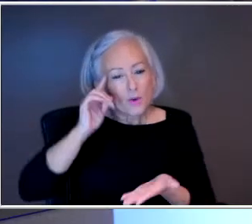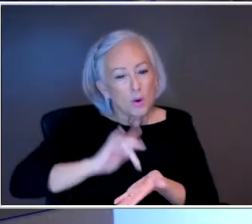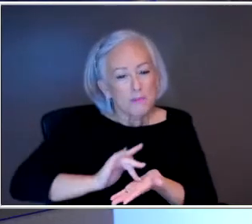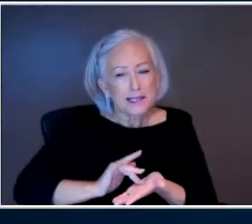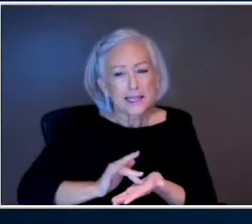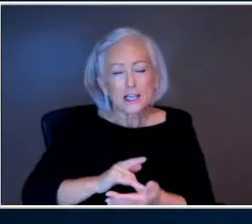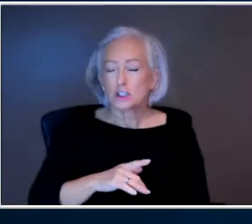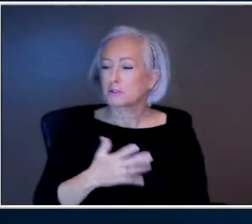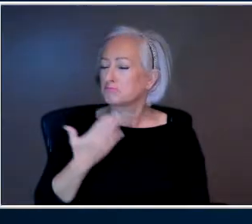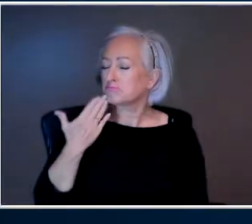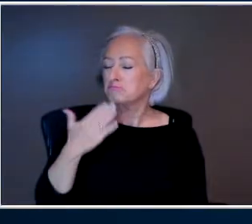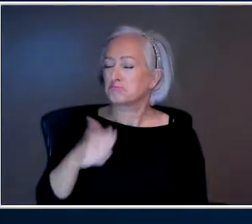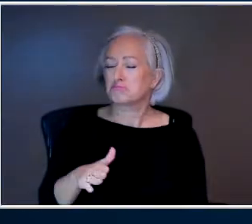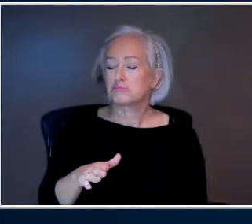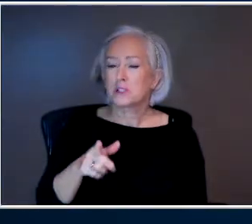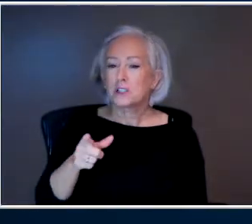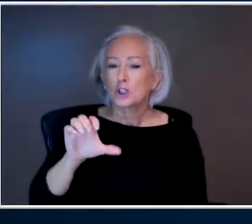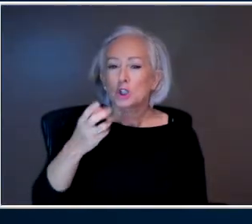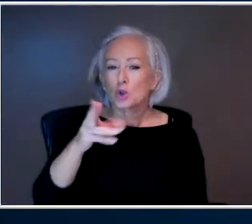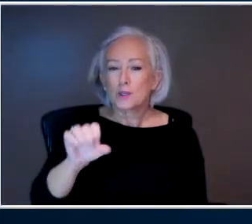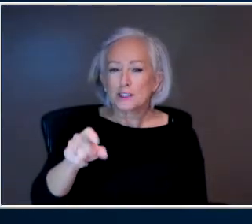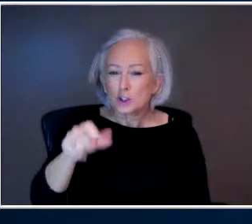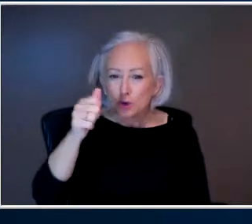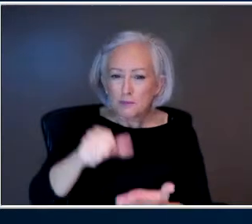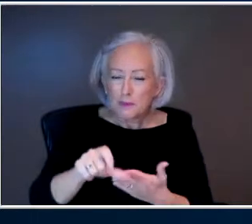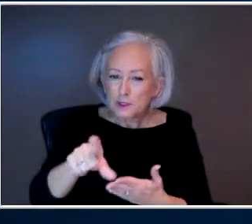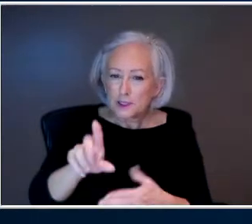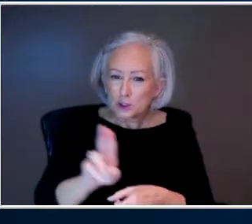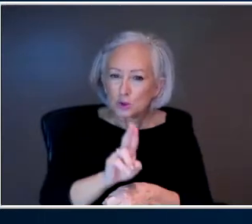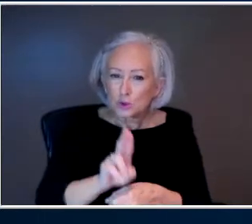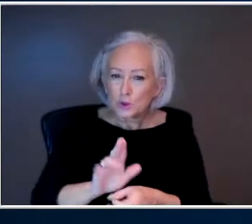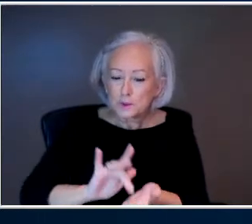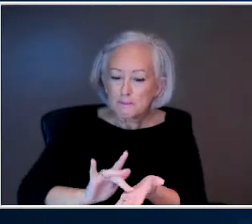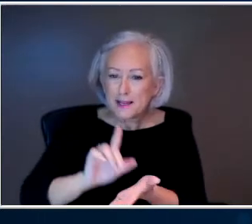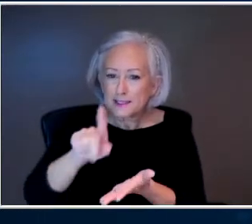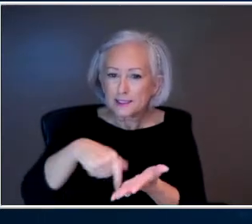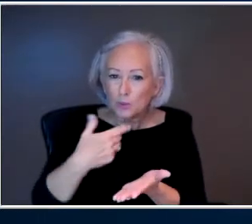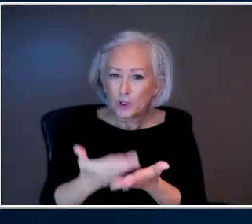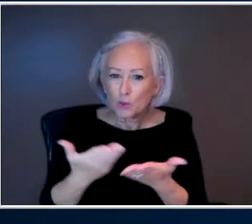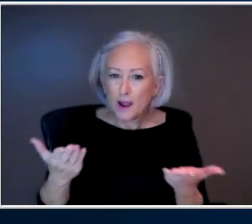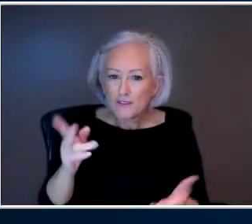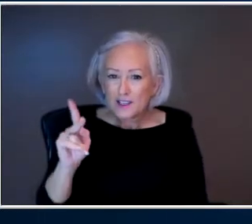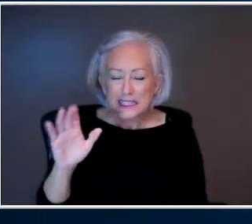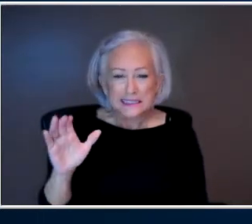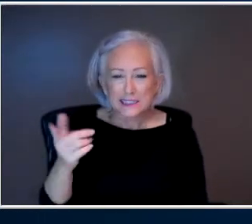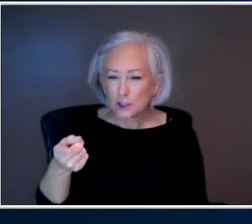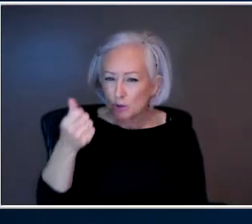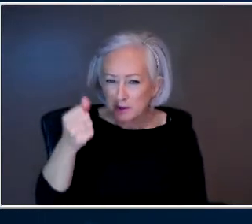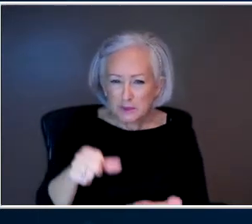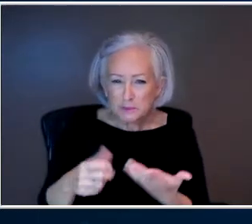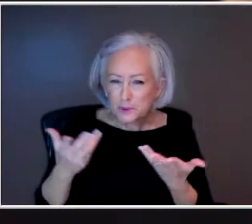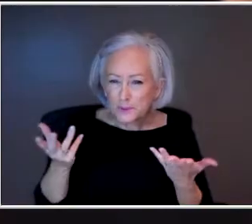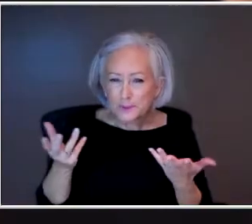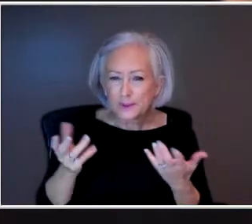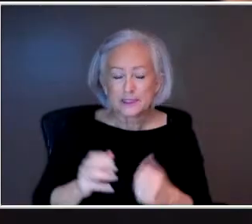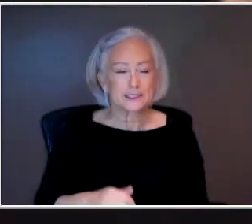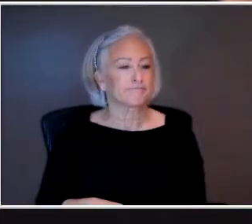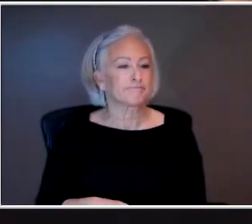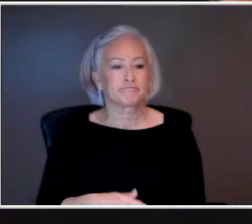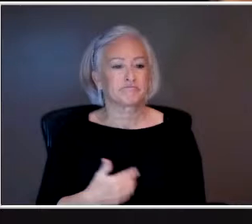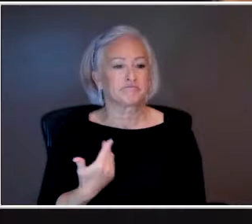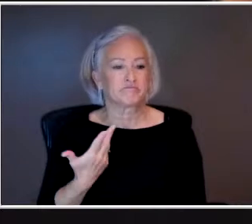remember anything about that? Were you on a medication when you came here or given something at that outside hospital? No, I wasn't on